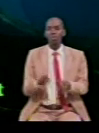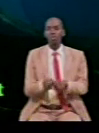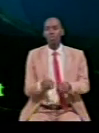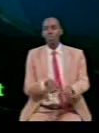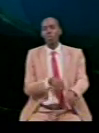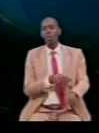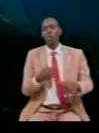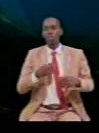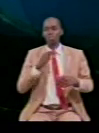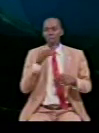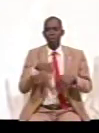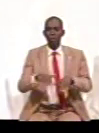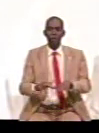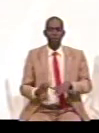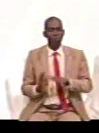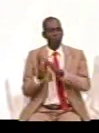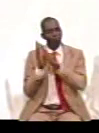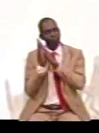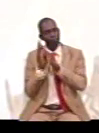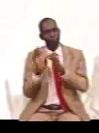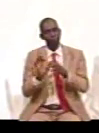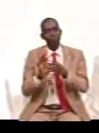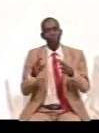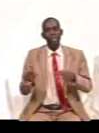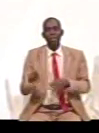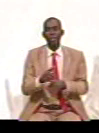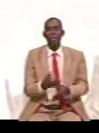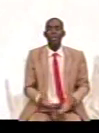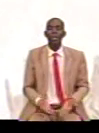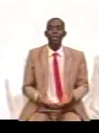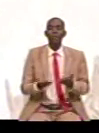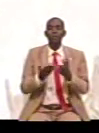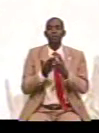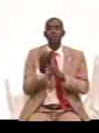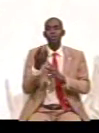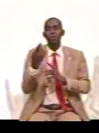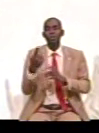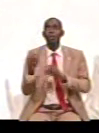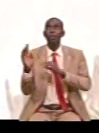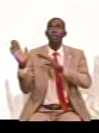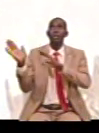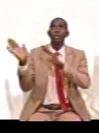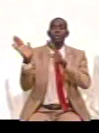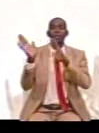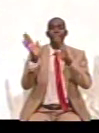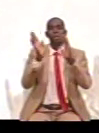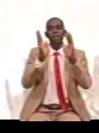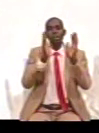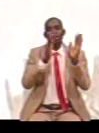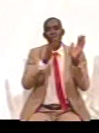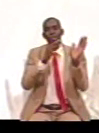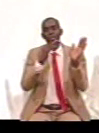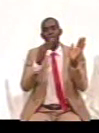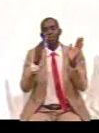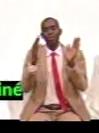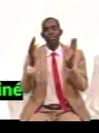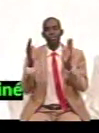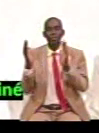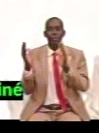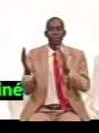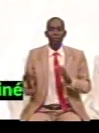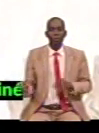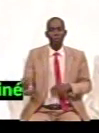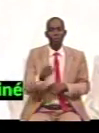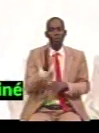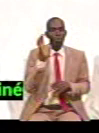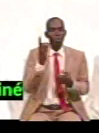Has been their bed released, they rise through the air.